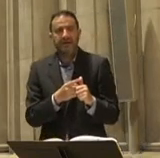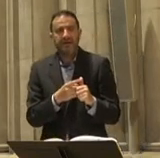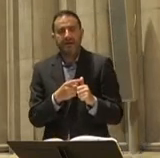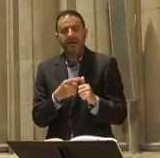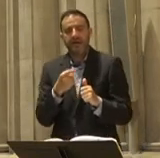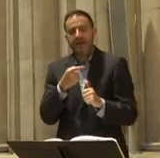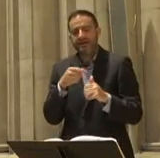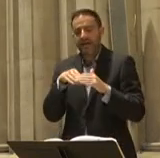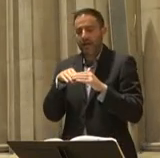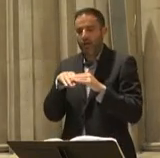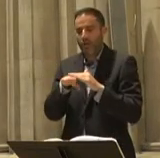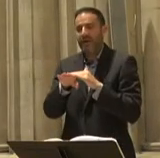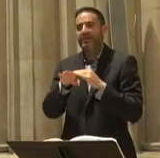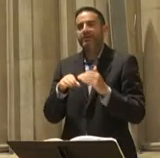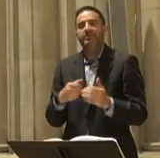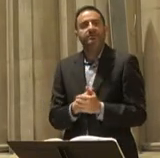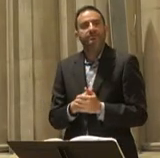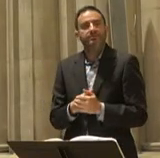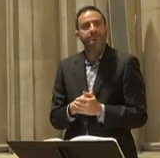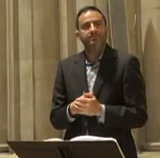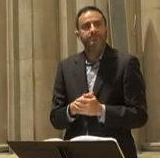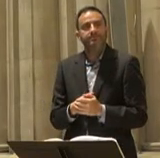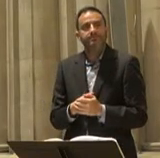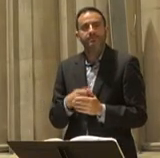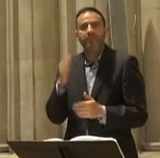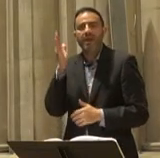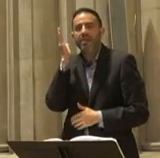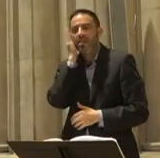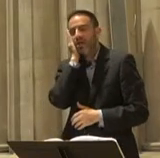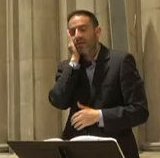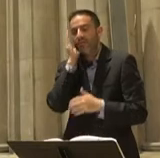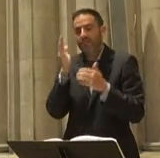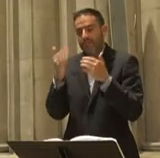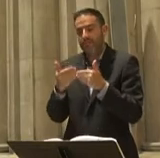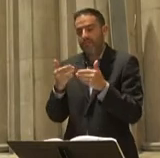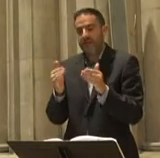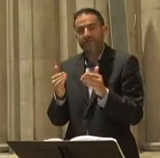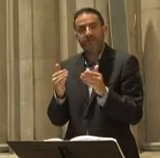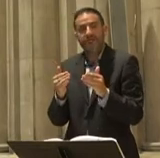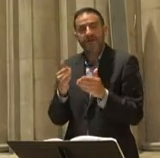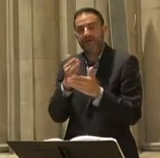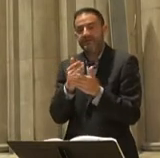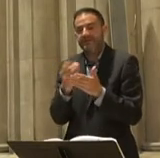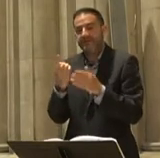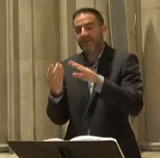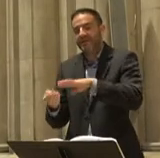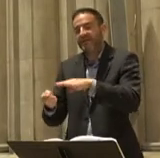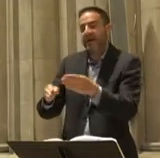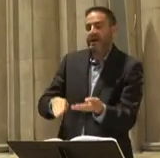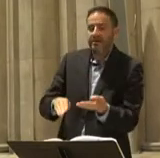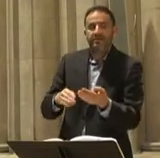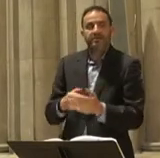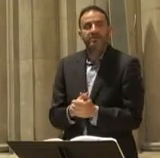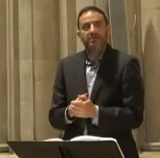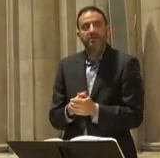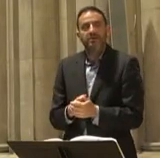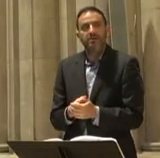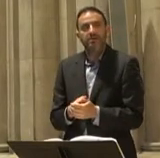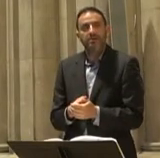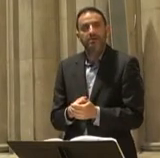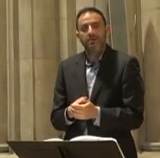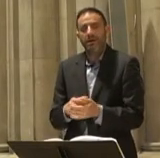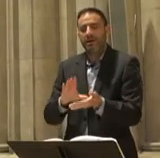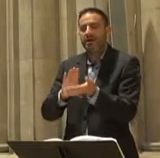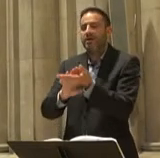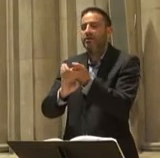going into the bedroom of someone who has died and holding